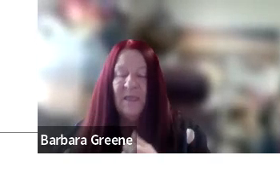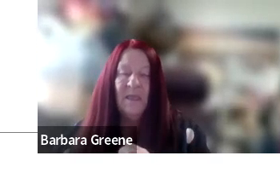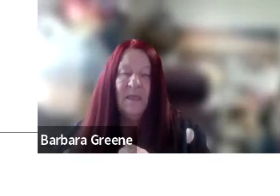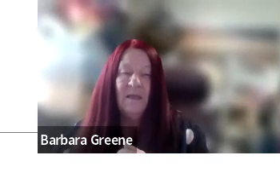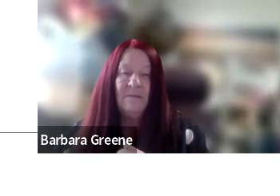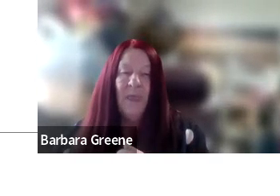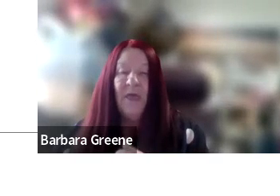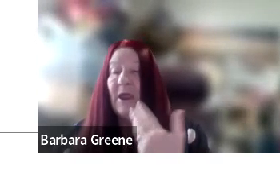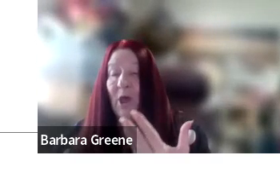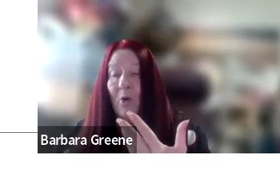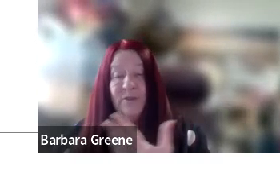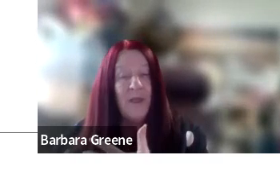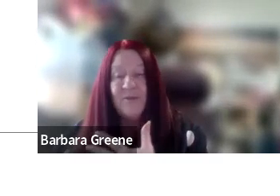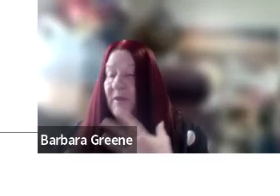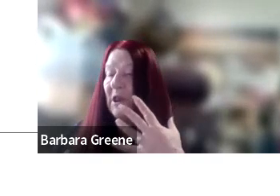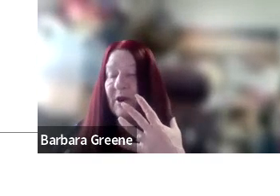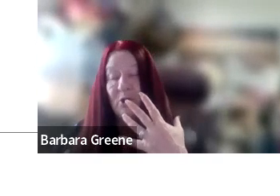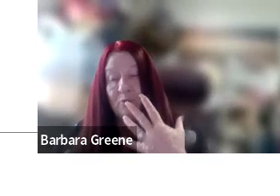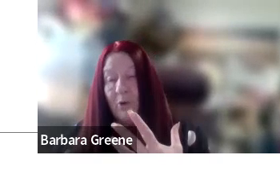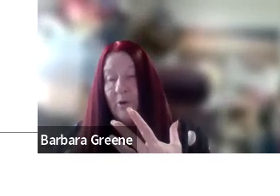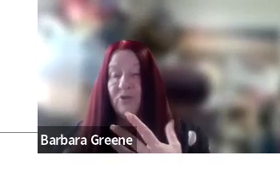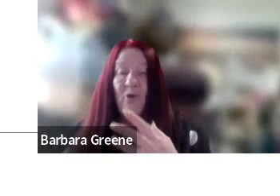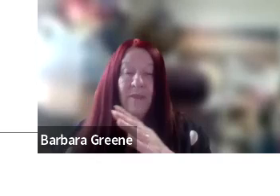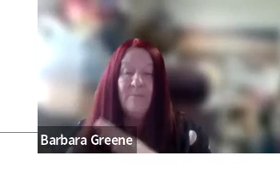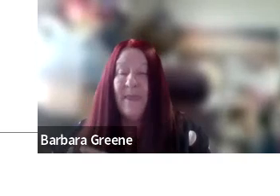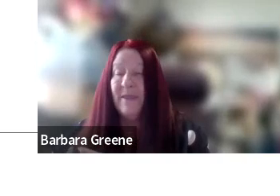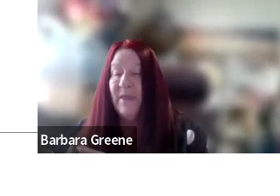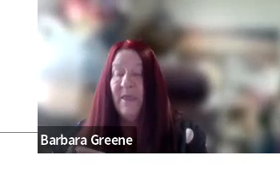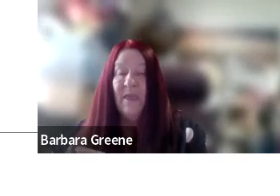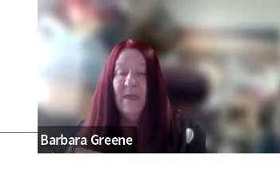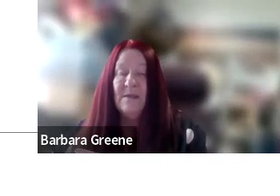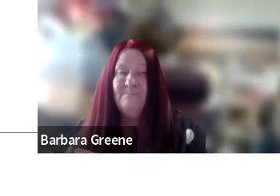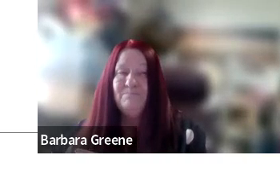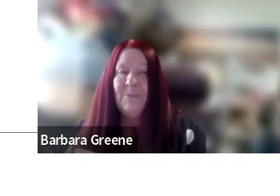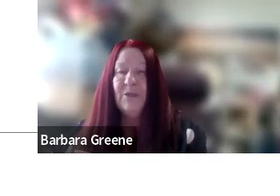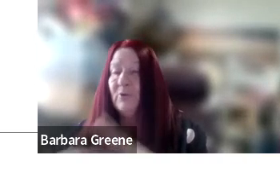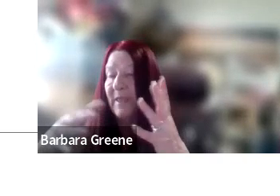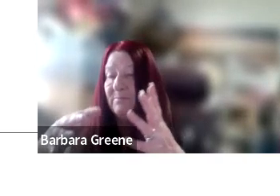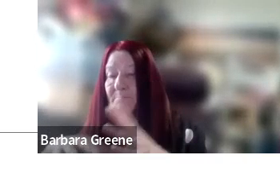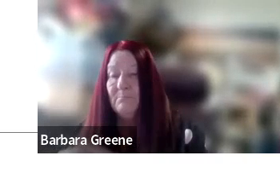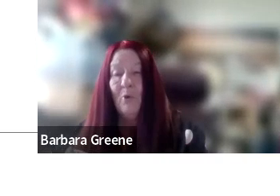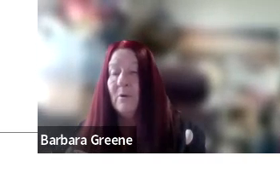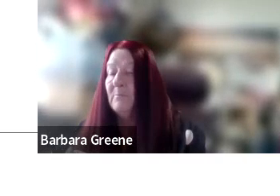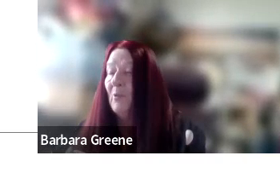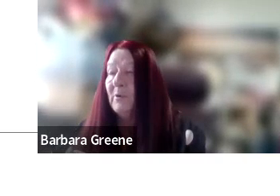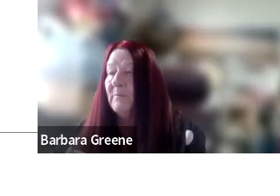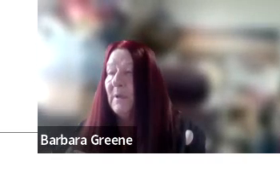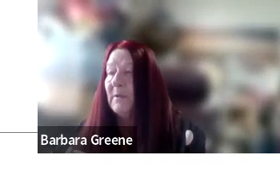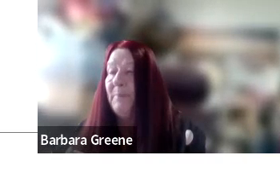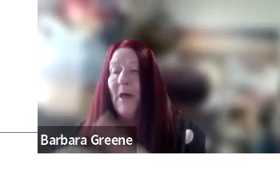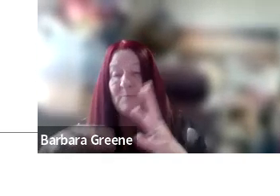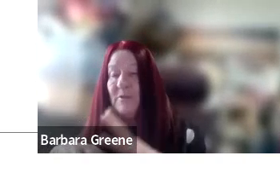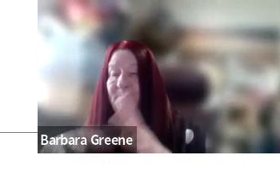that. And I know Kentucky's done a lot of good work in trying to make internet